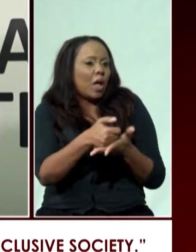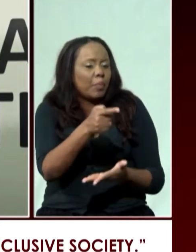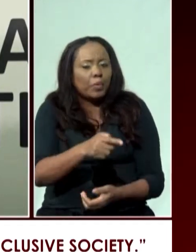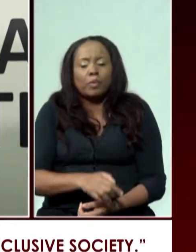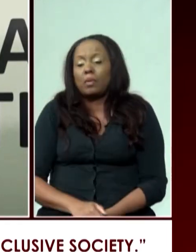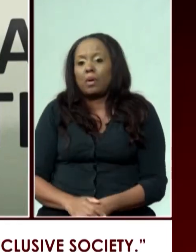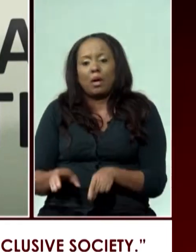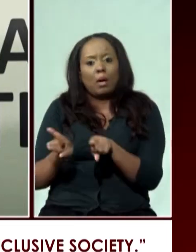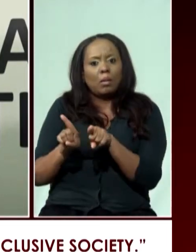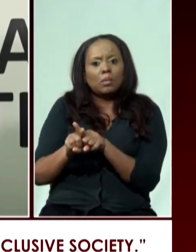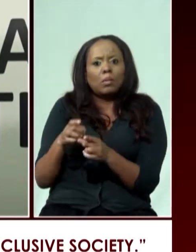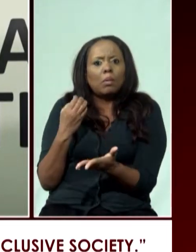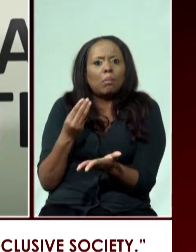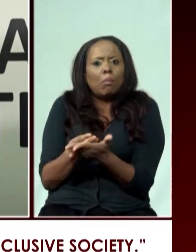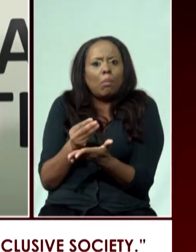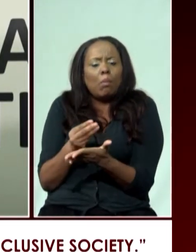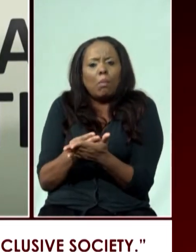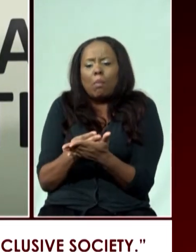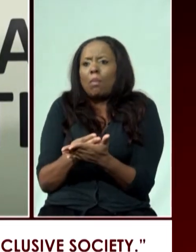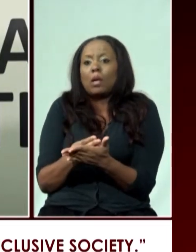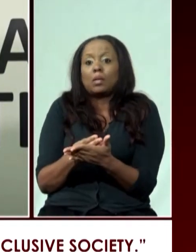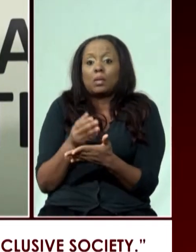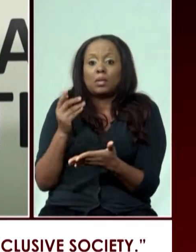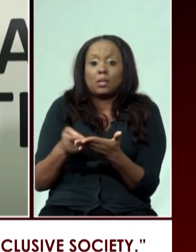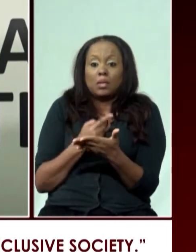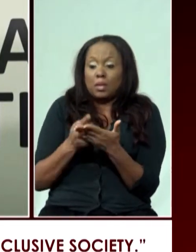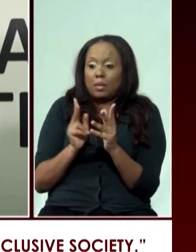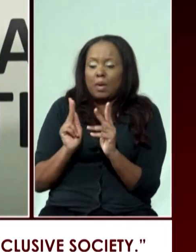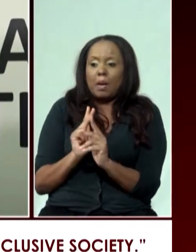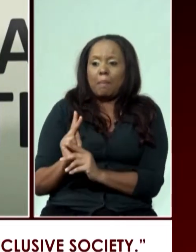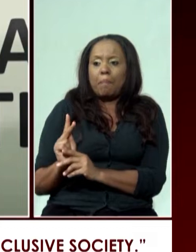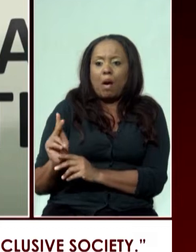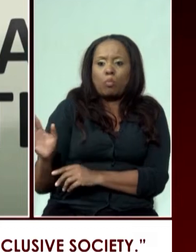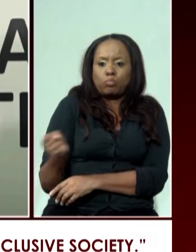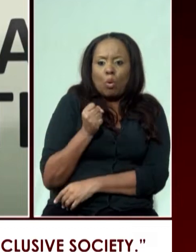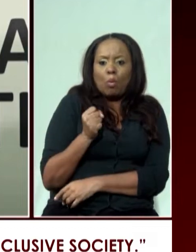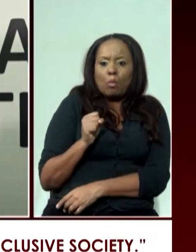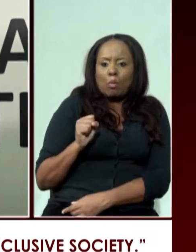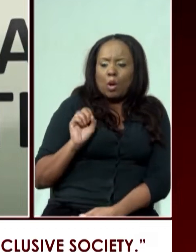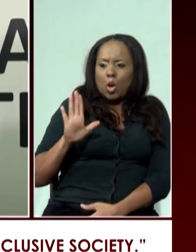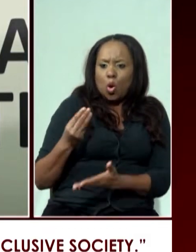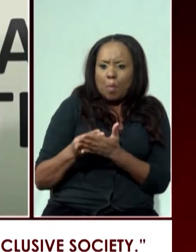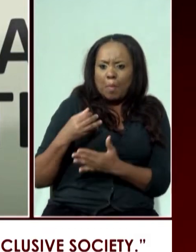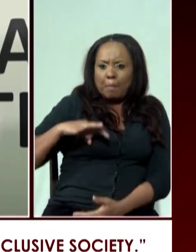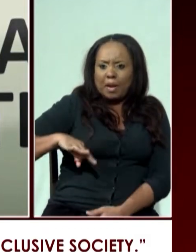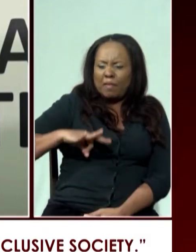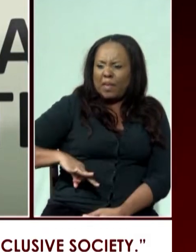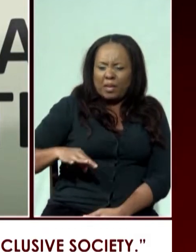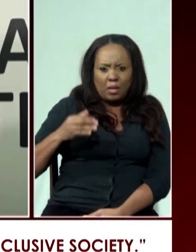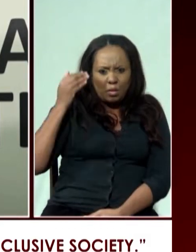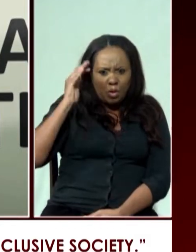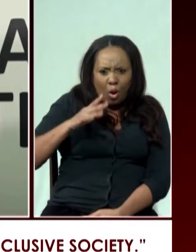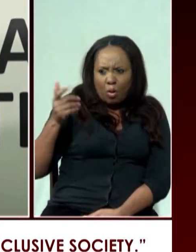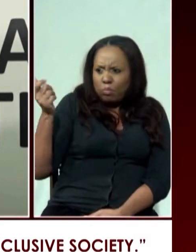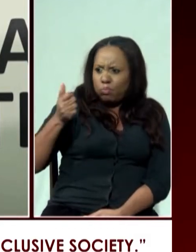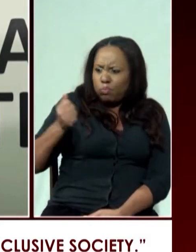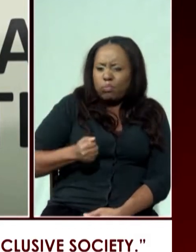for all children between ages 4 and now 16.